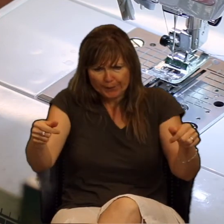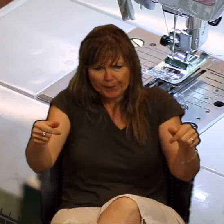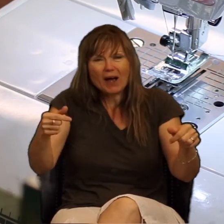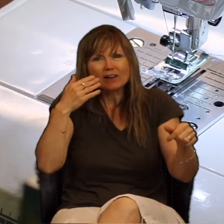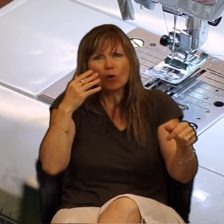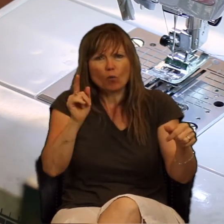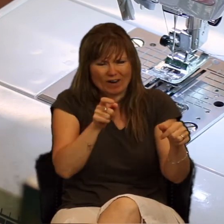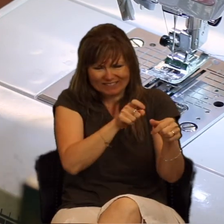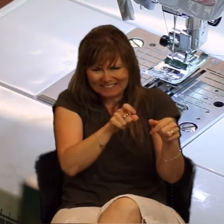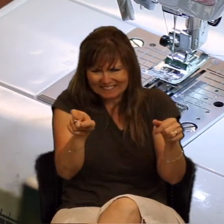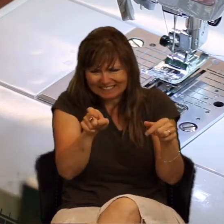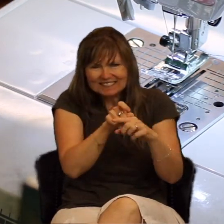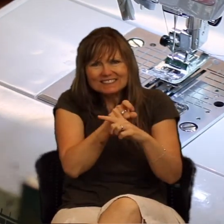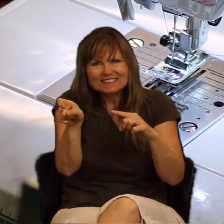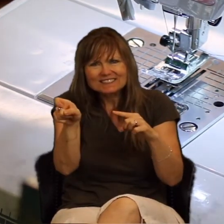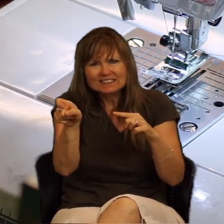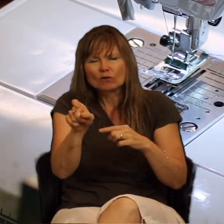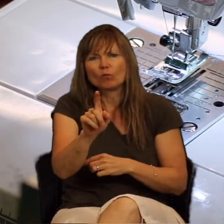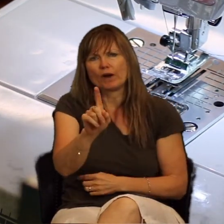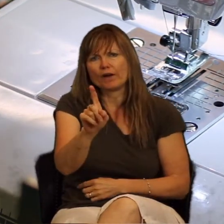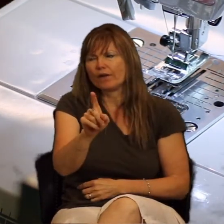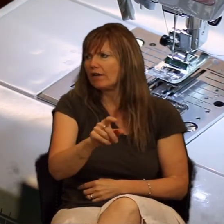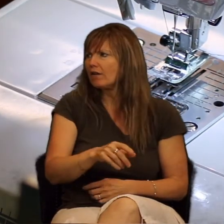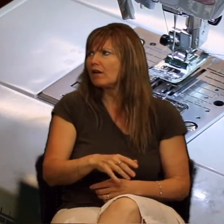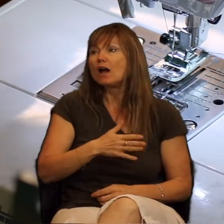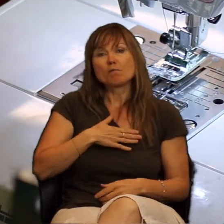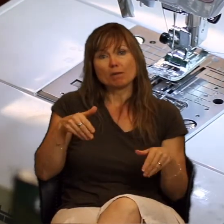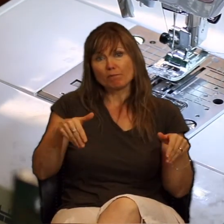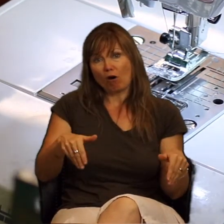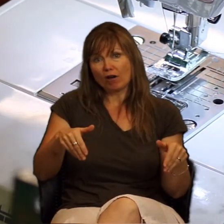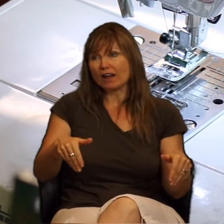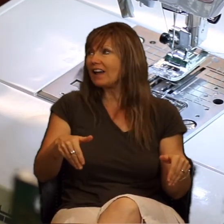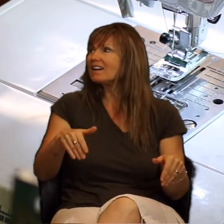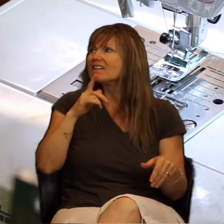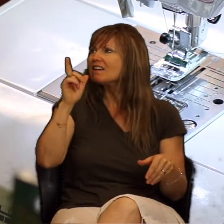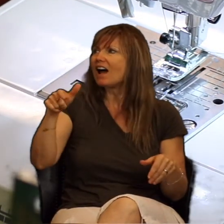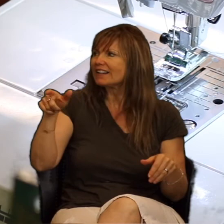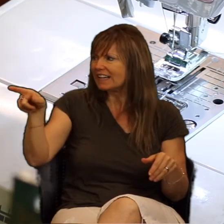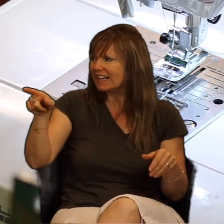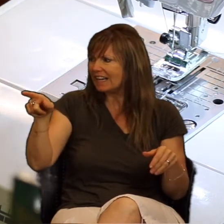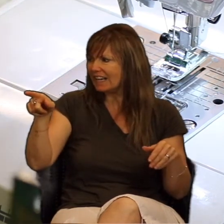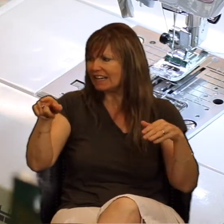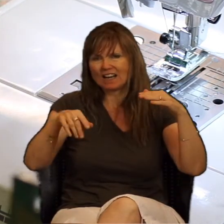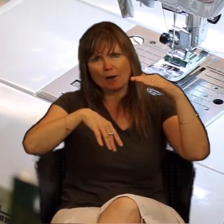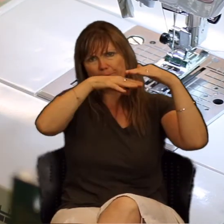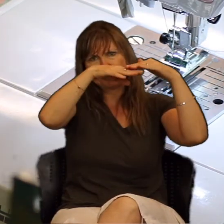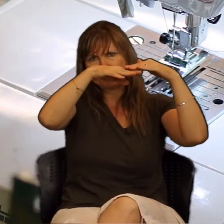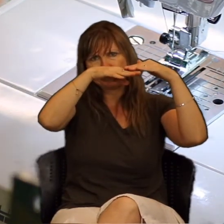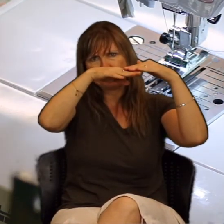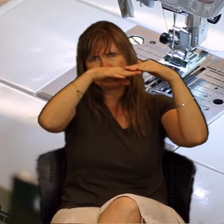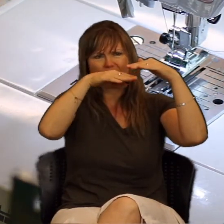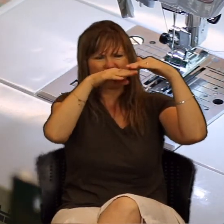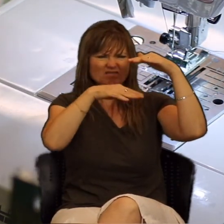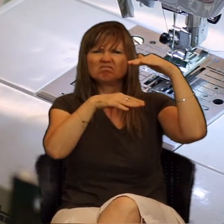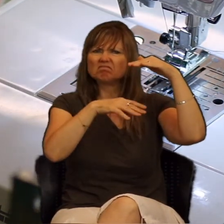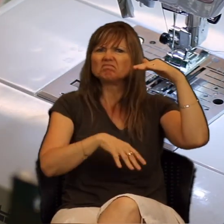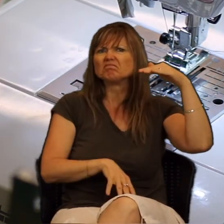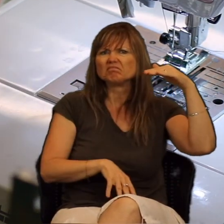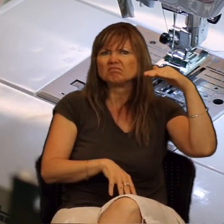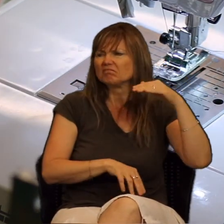going to be stitching. So I know that my pockets don't have to come higher than this point. So I just quickly